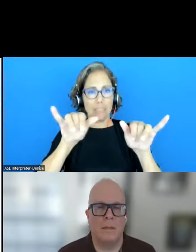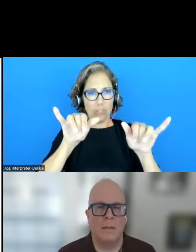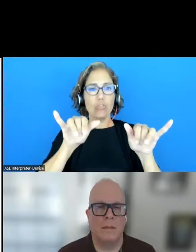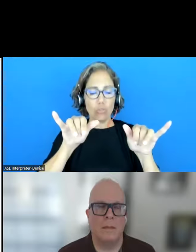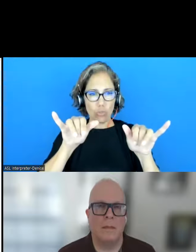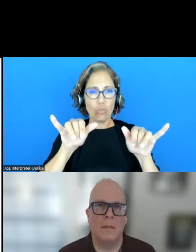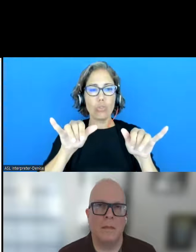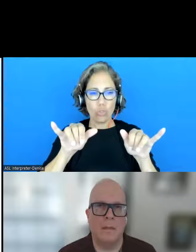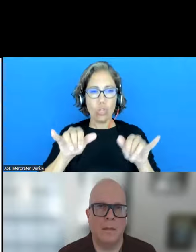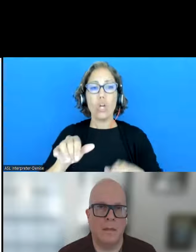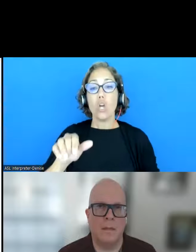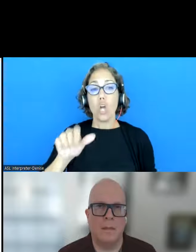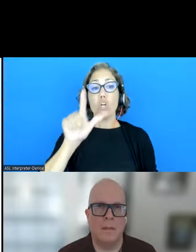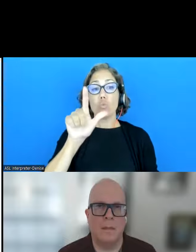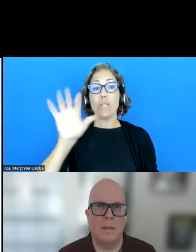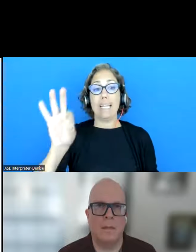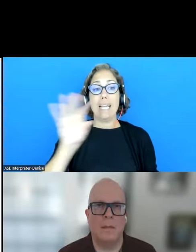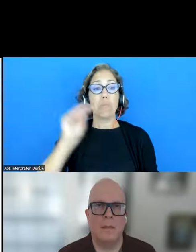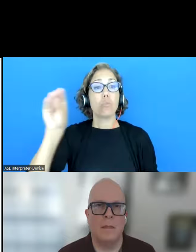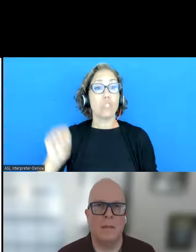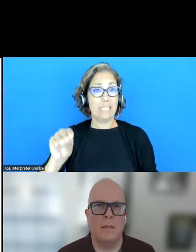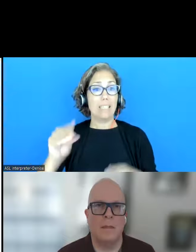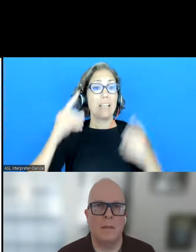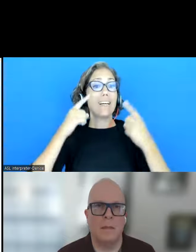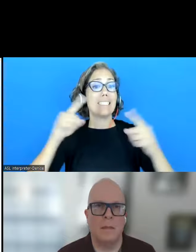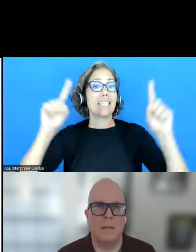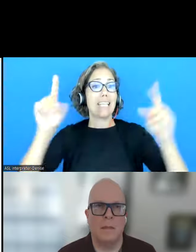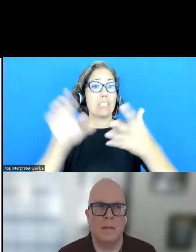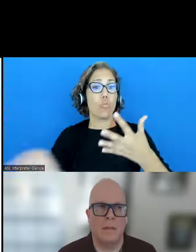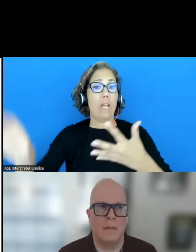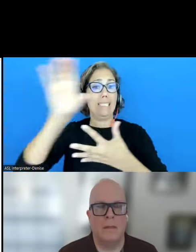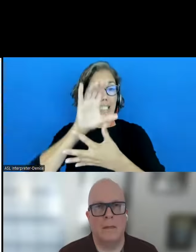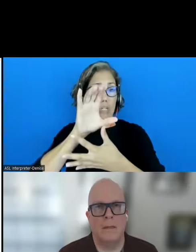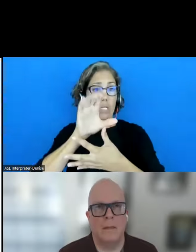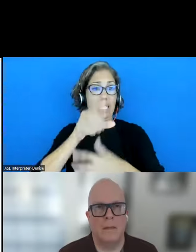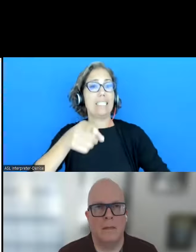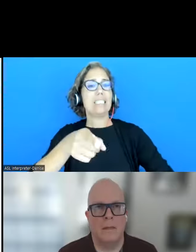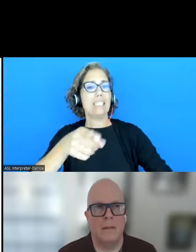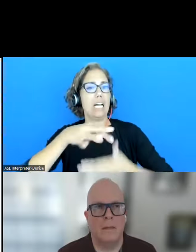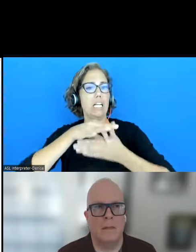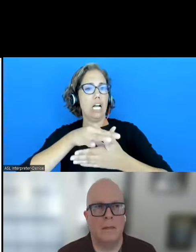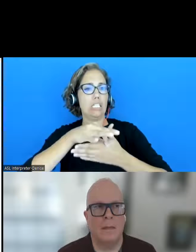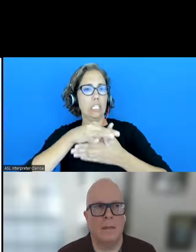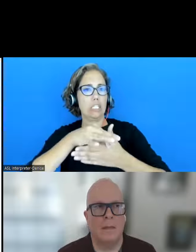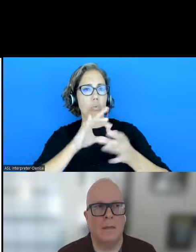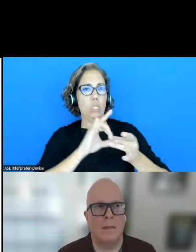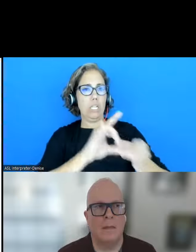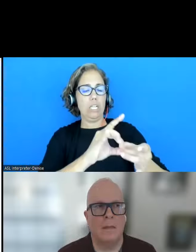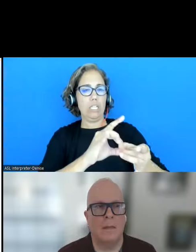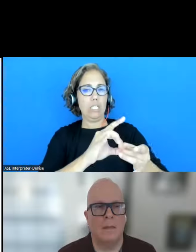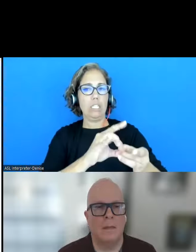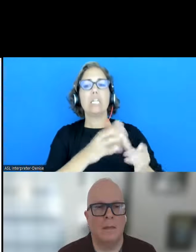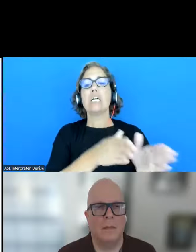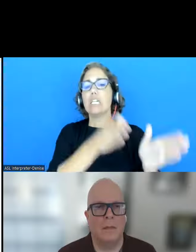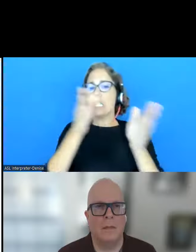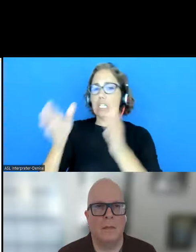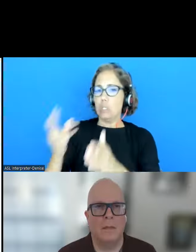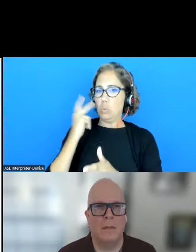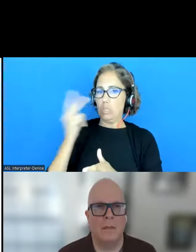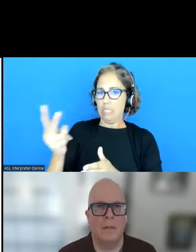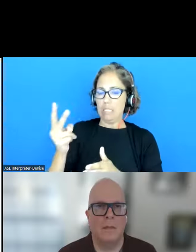29% of the success criteria are related to content. Then we have a 34%